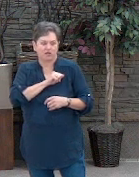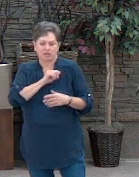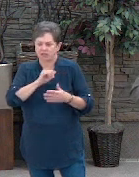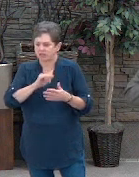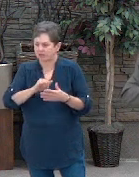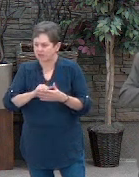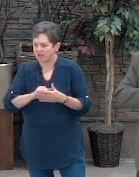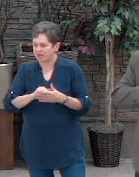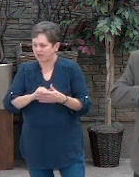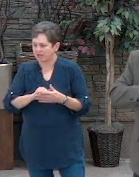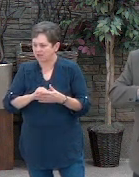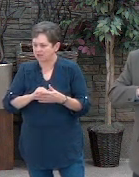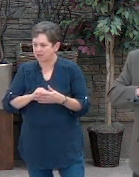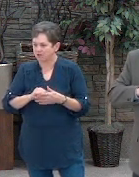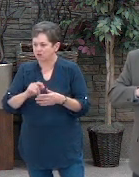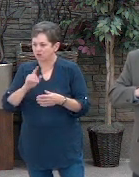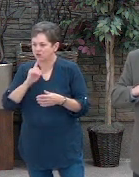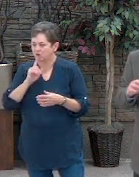that really